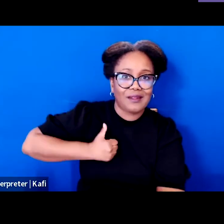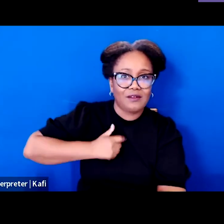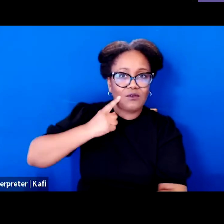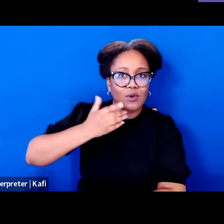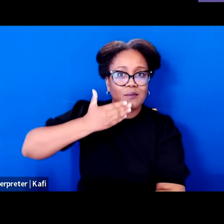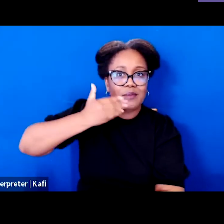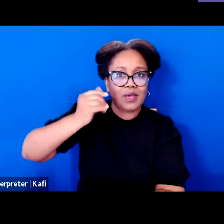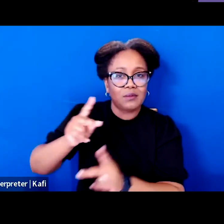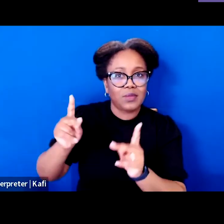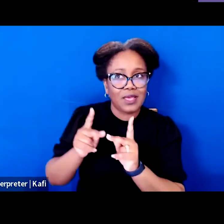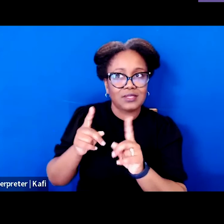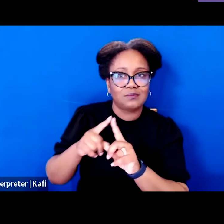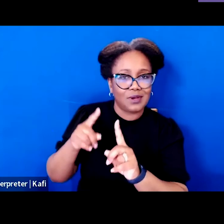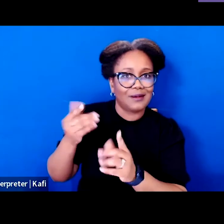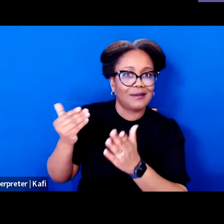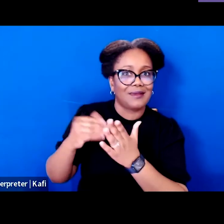being racialized